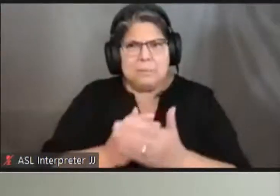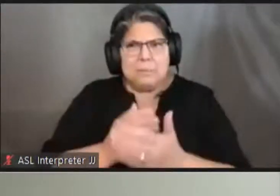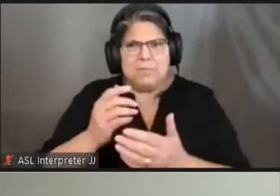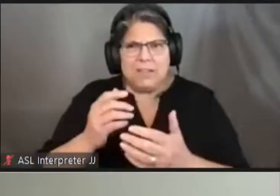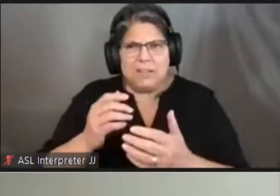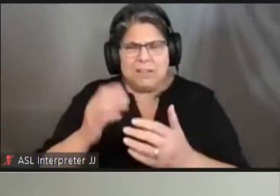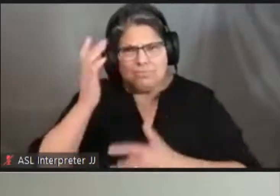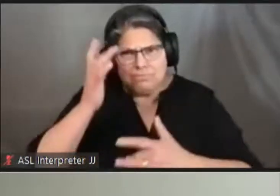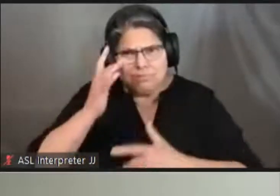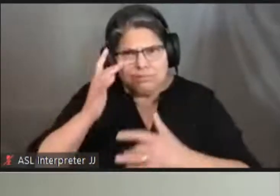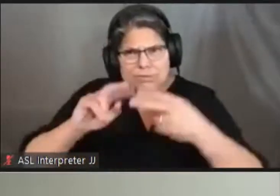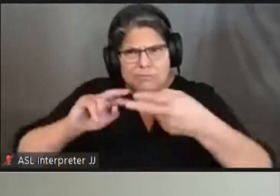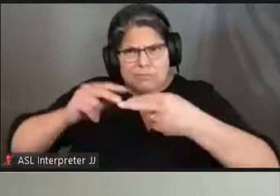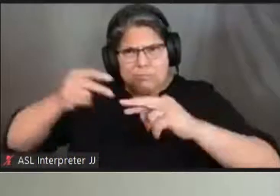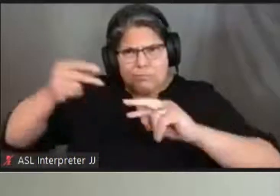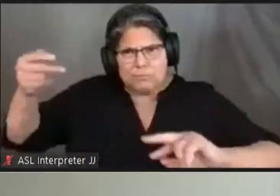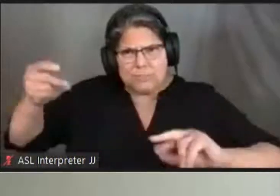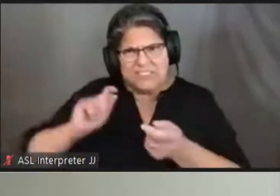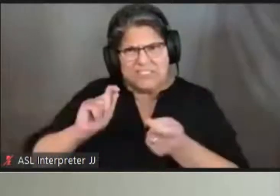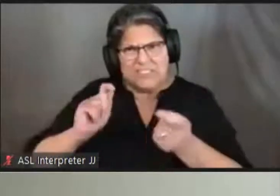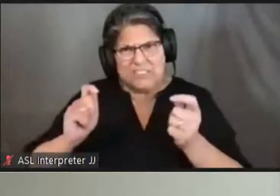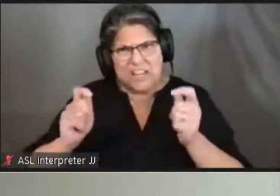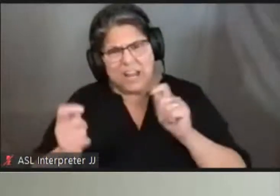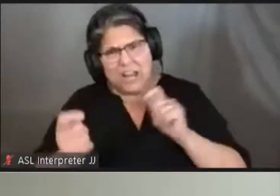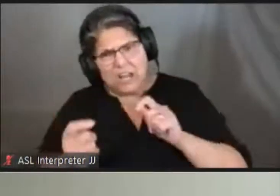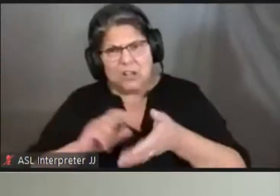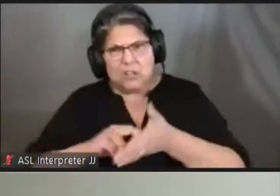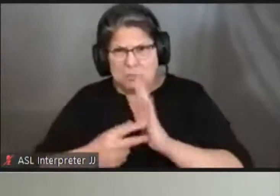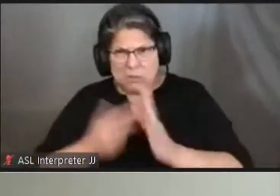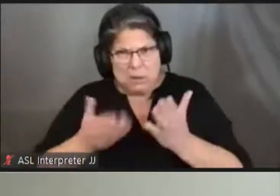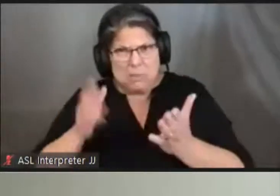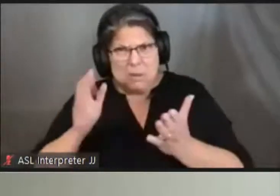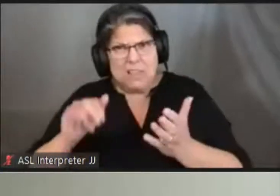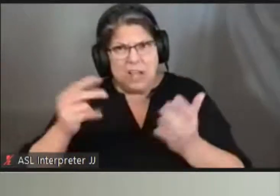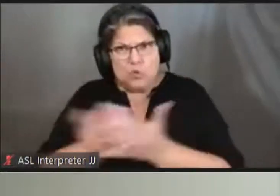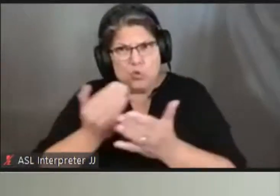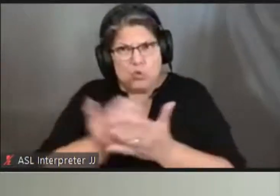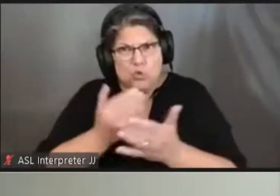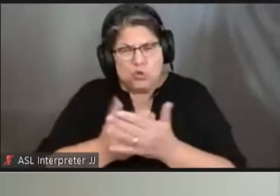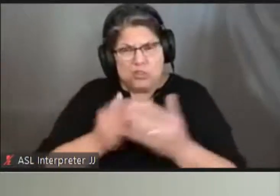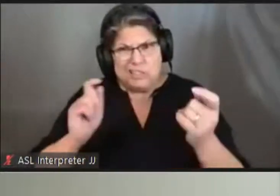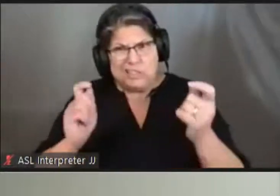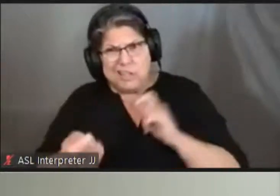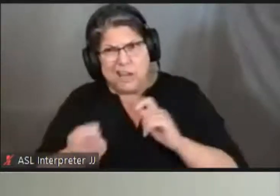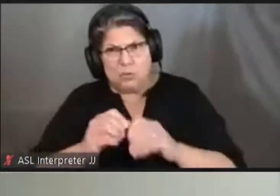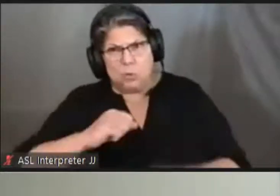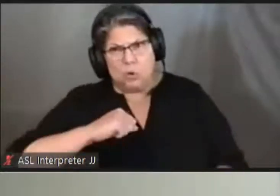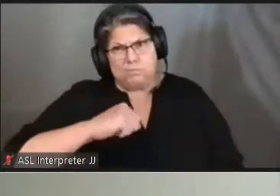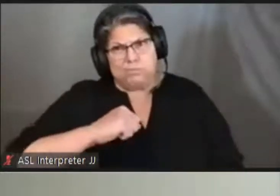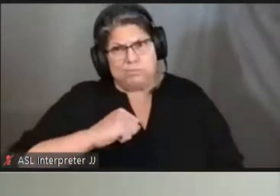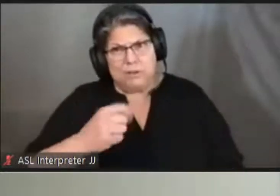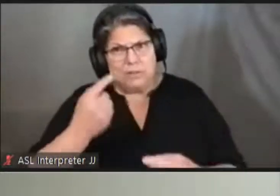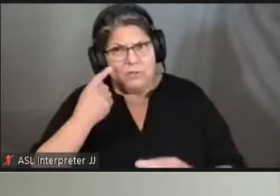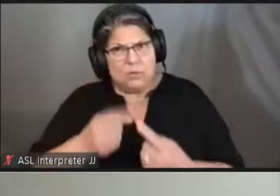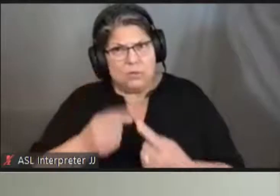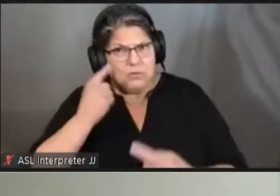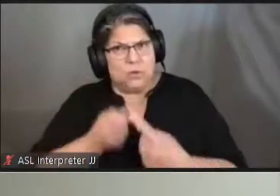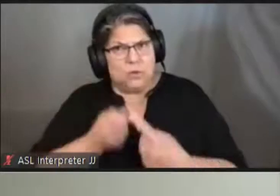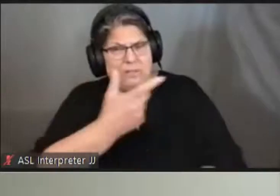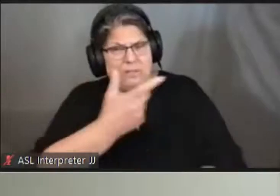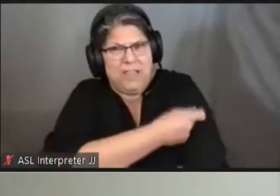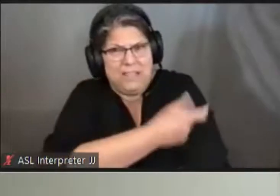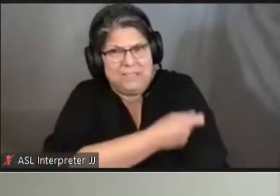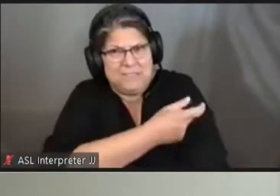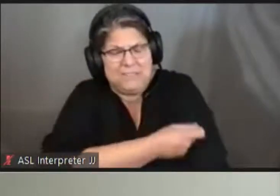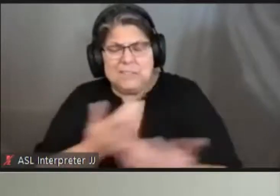more resistant. And we do know that vaccines are not 100% effective. And so those 4 or 5% may be